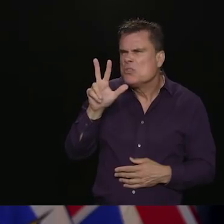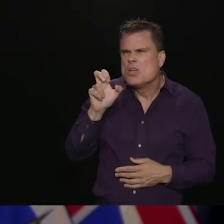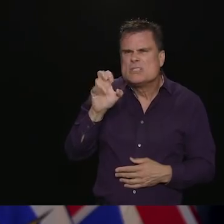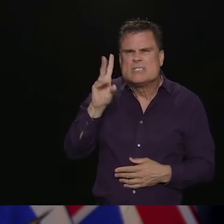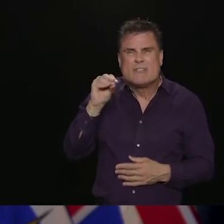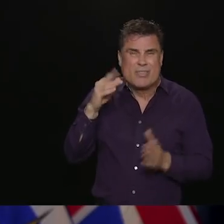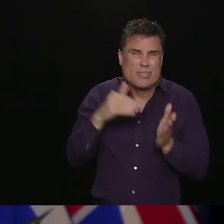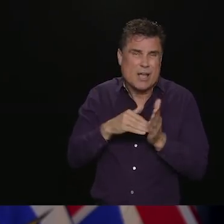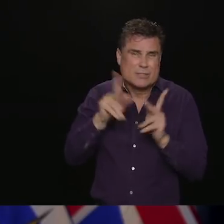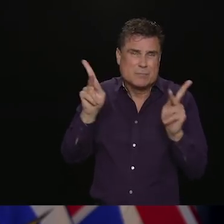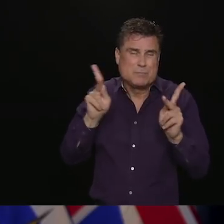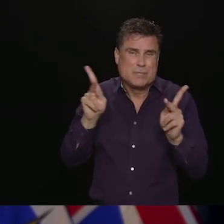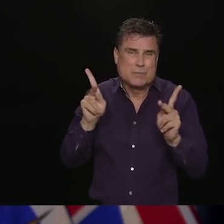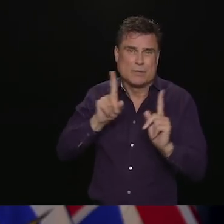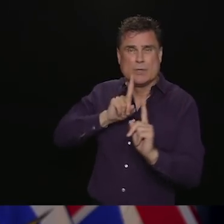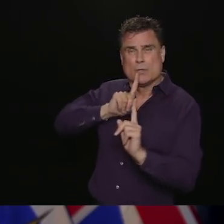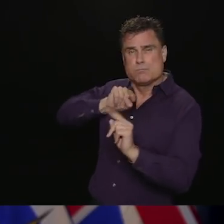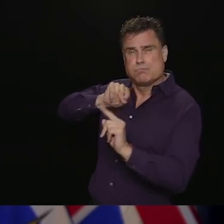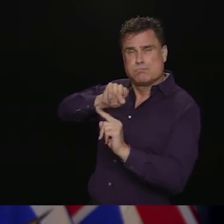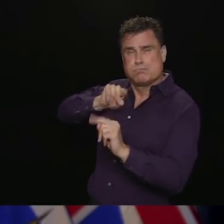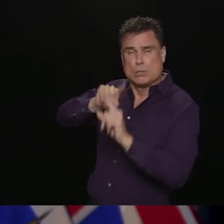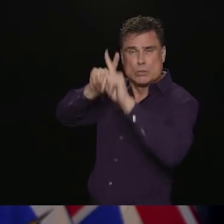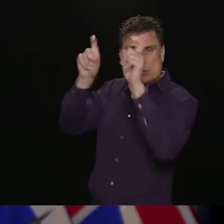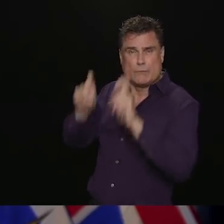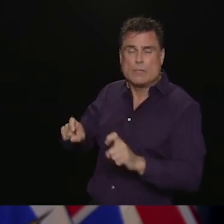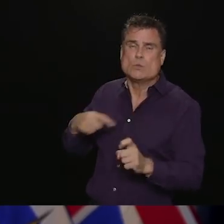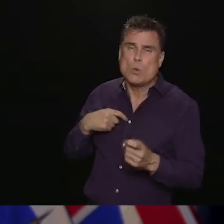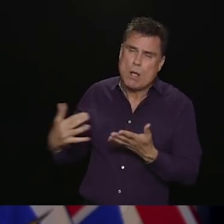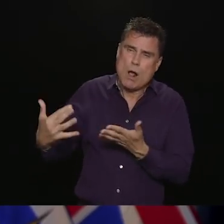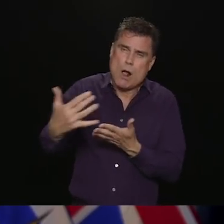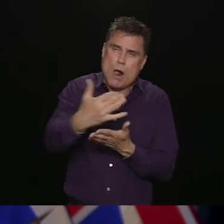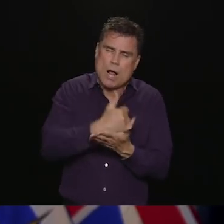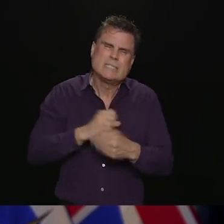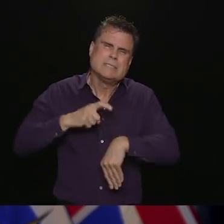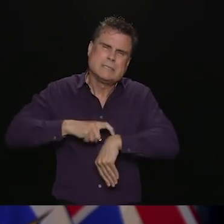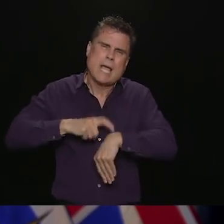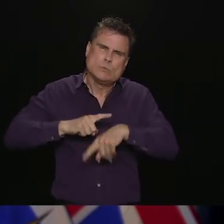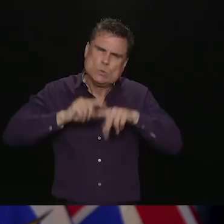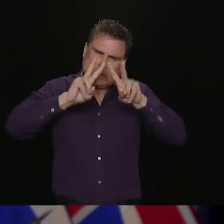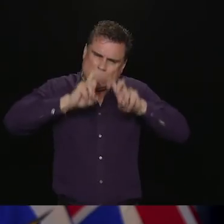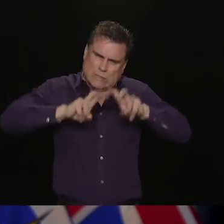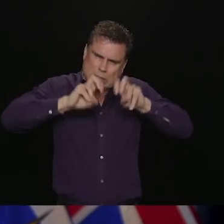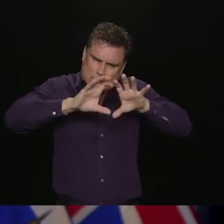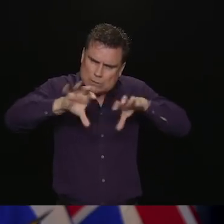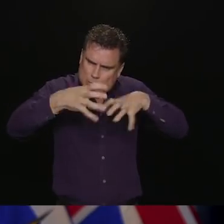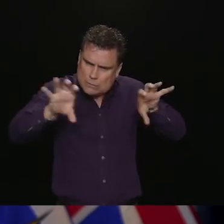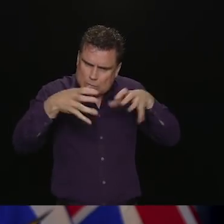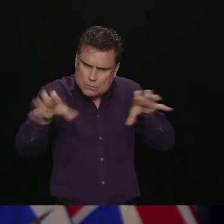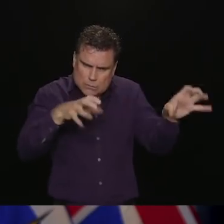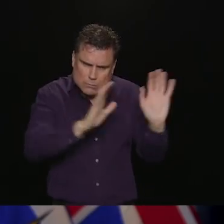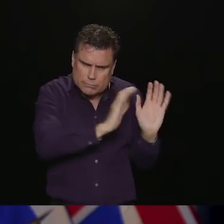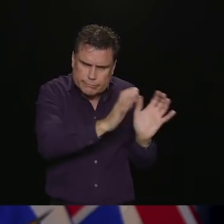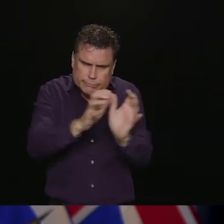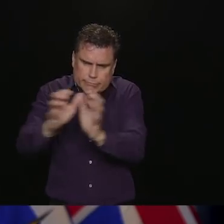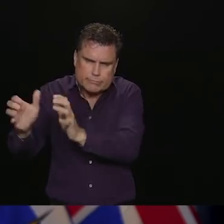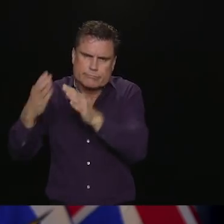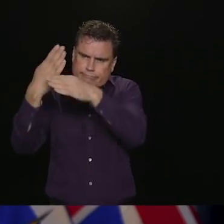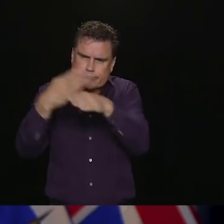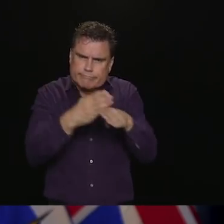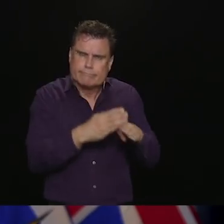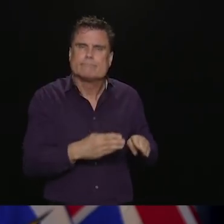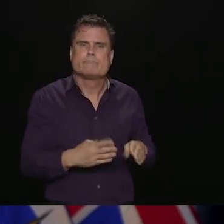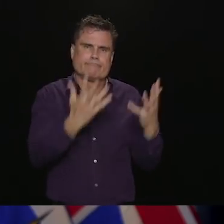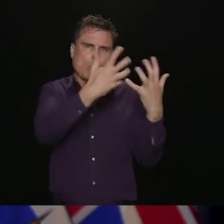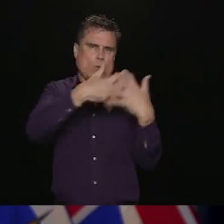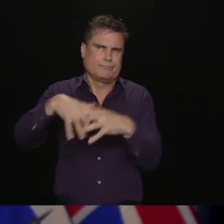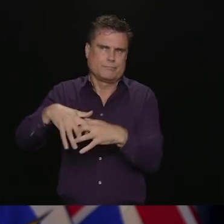takes some time for the data to be cleaned and to be put in a place that we can get some results out of it. But that's something we've committed to